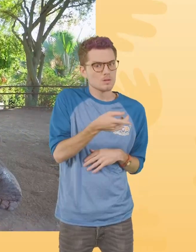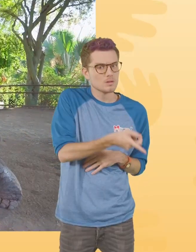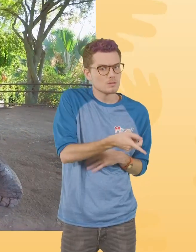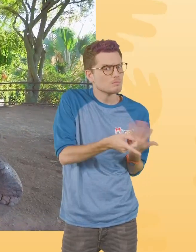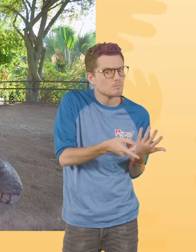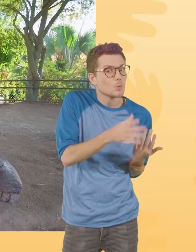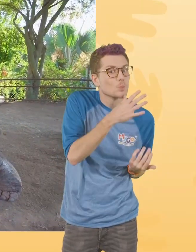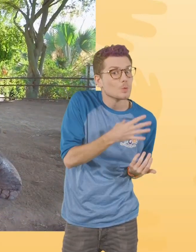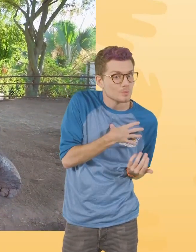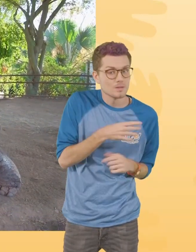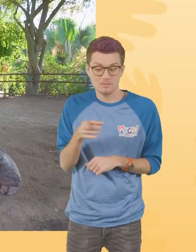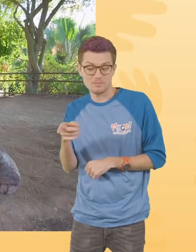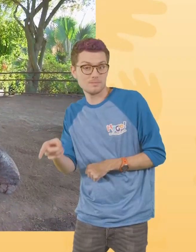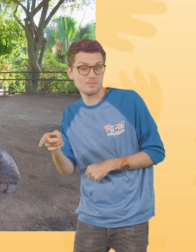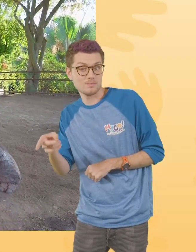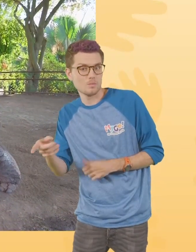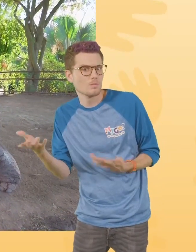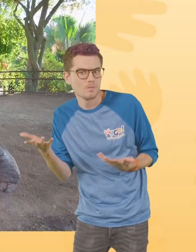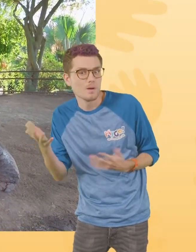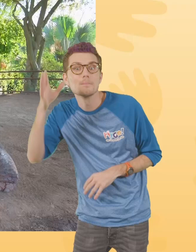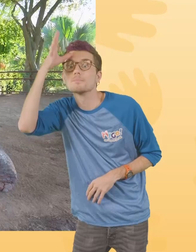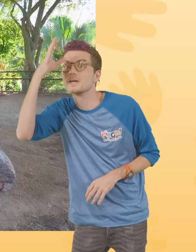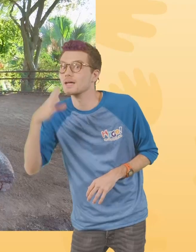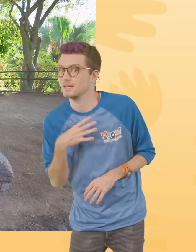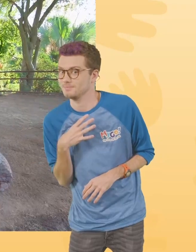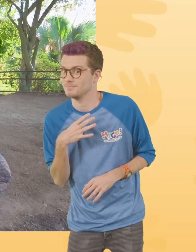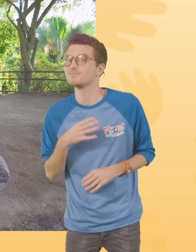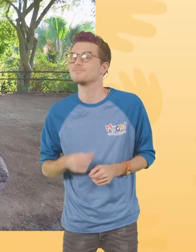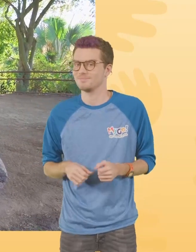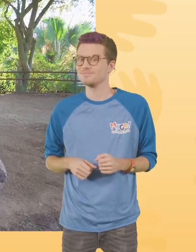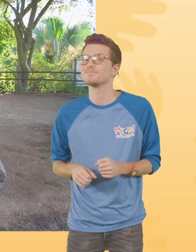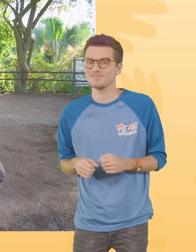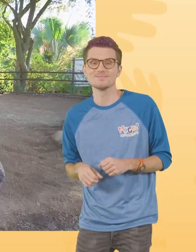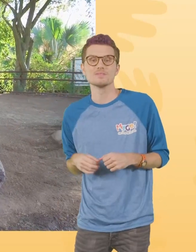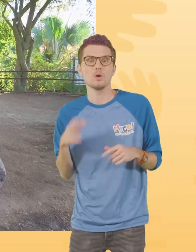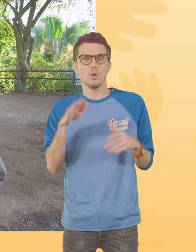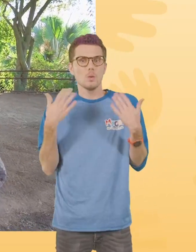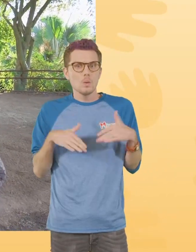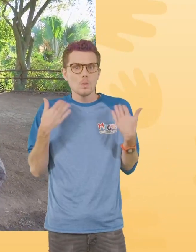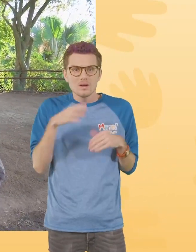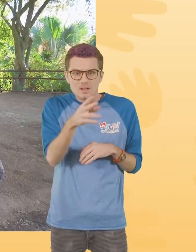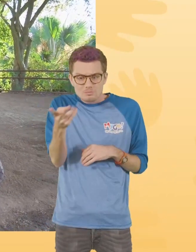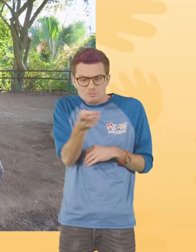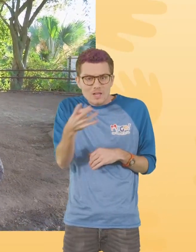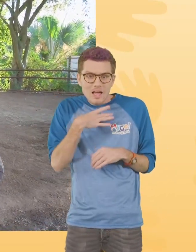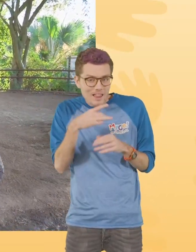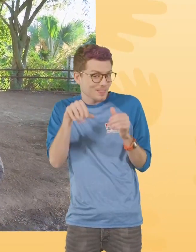is a female. And this is a male. Whoa, hey, do you two like each